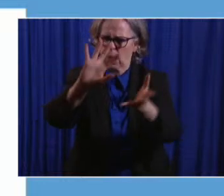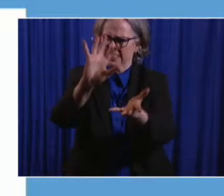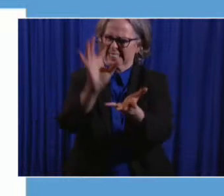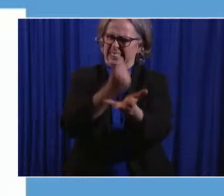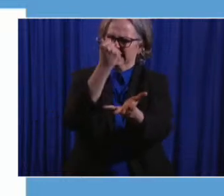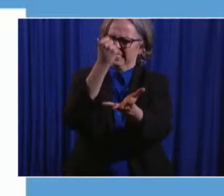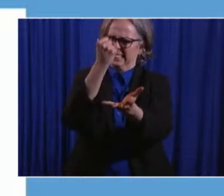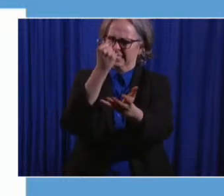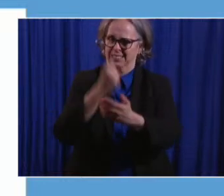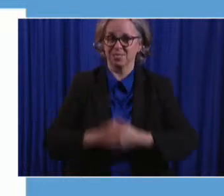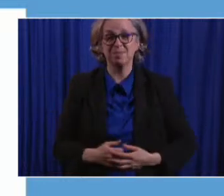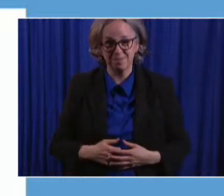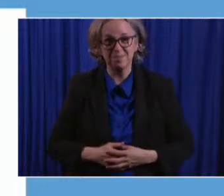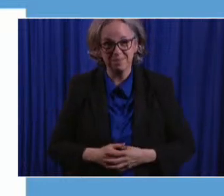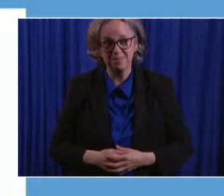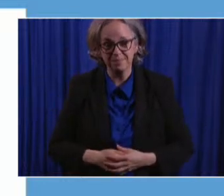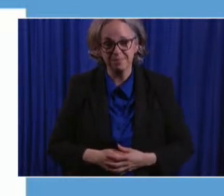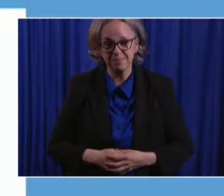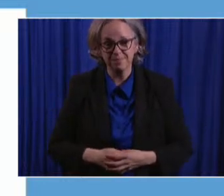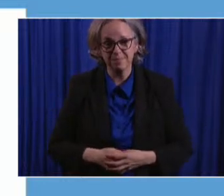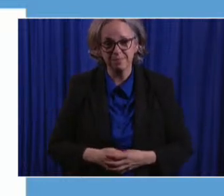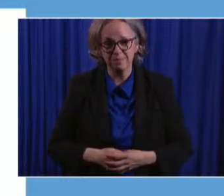I want to add that there are